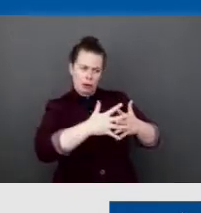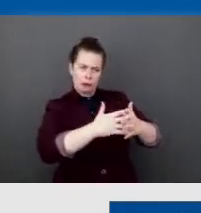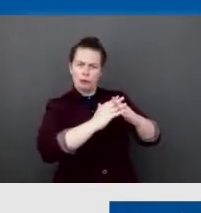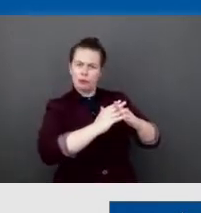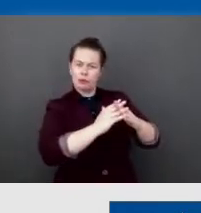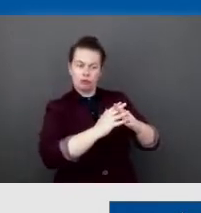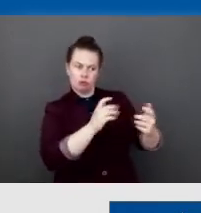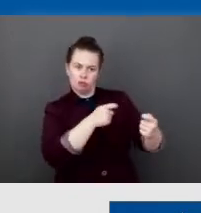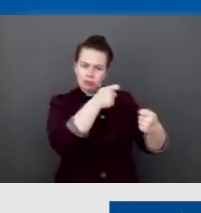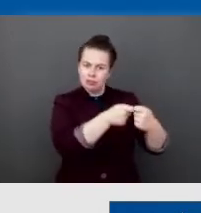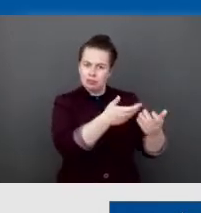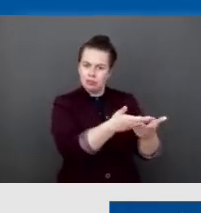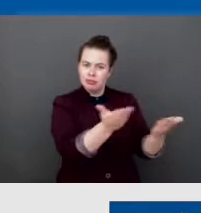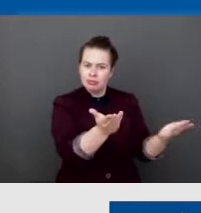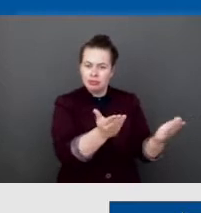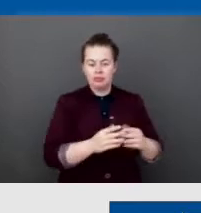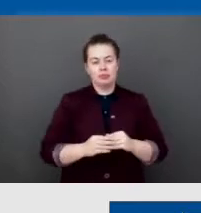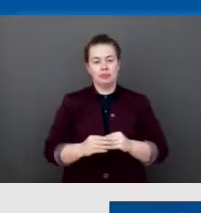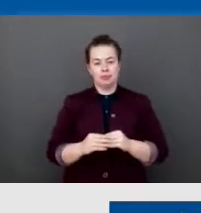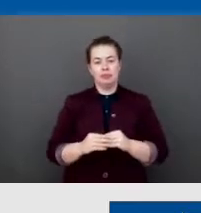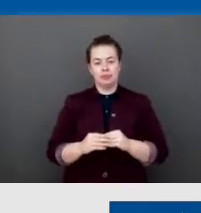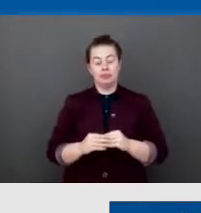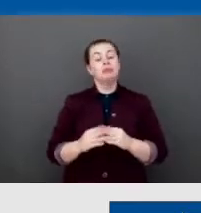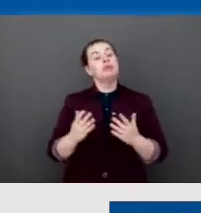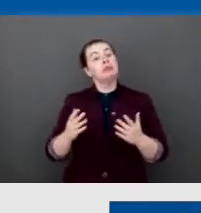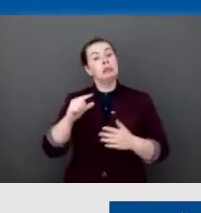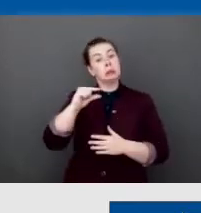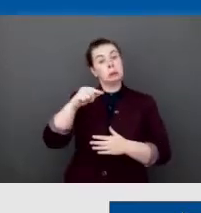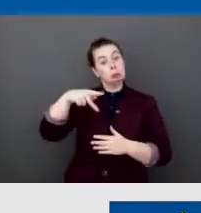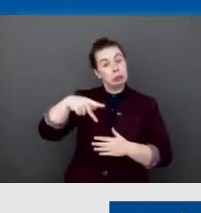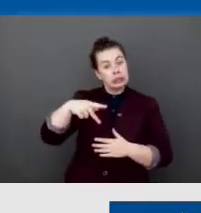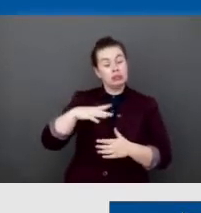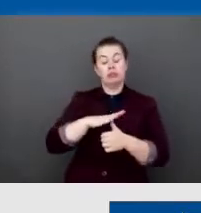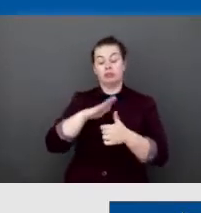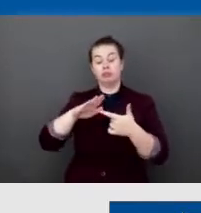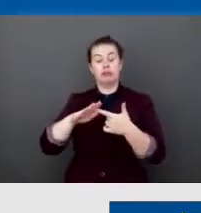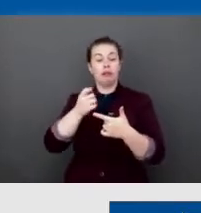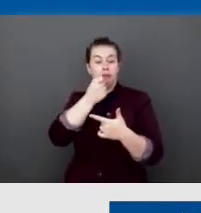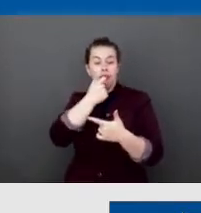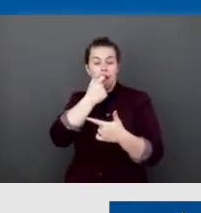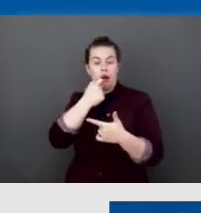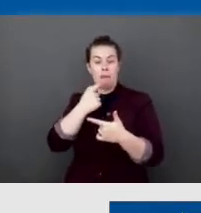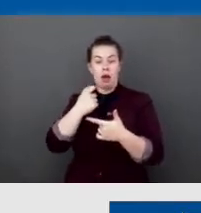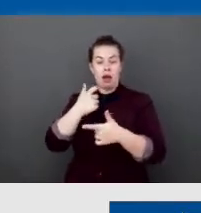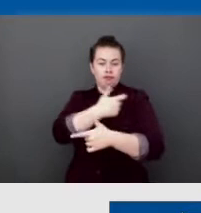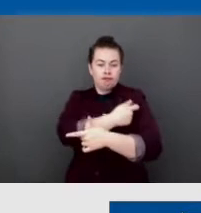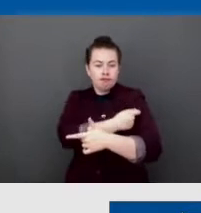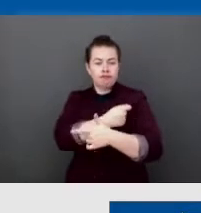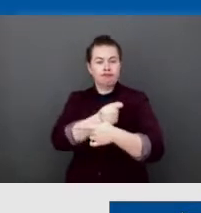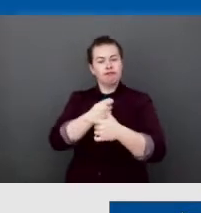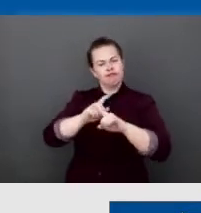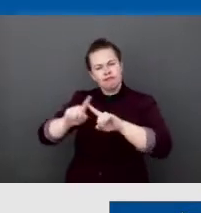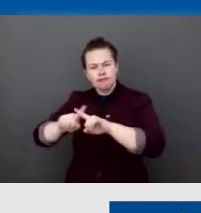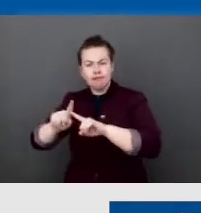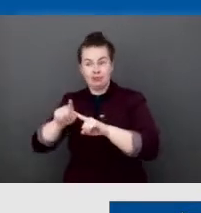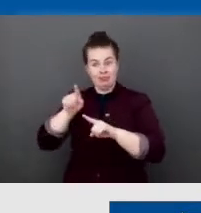independent contractors, namely our general practitioners and our community pharmacists, as they typically act as independent